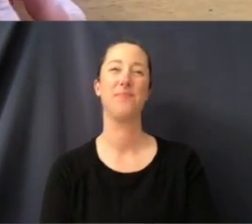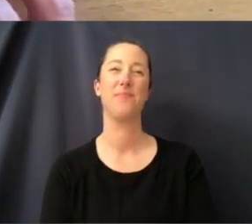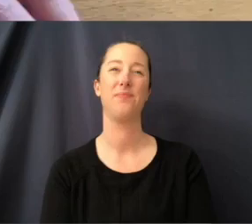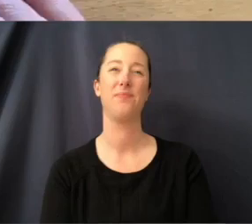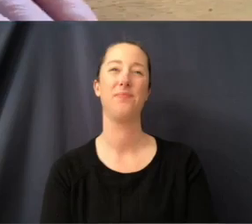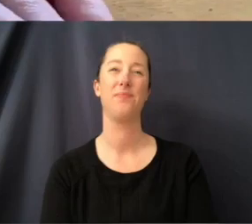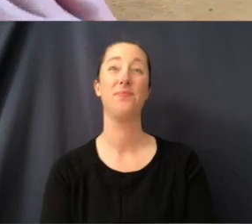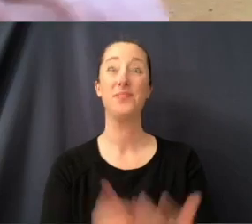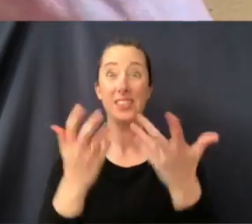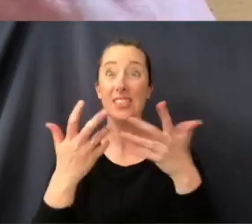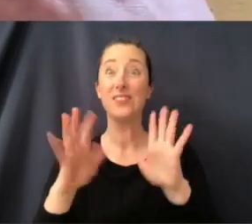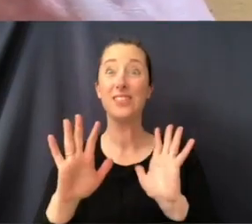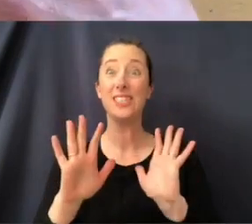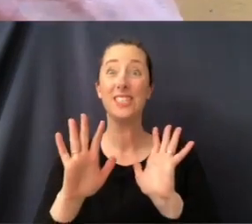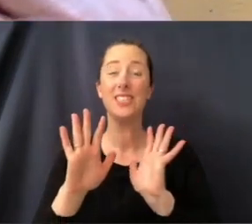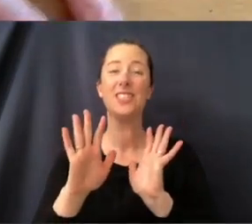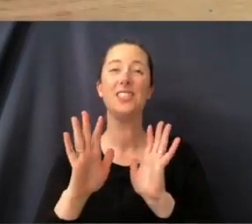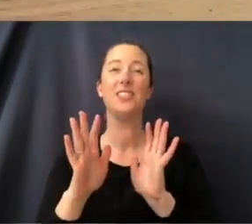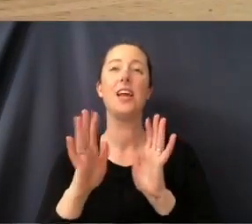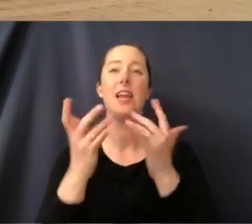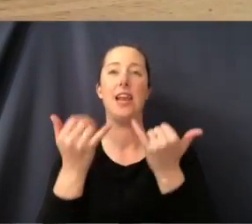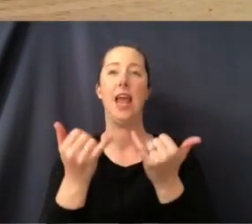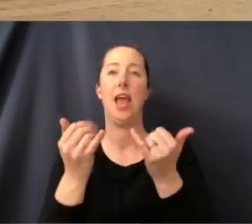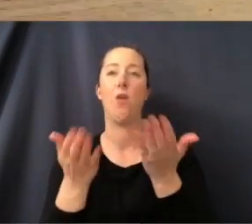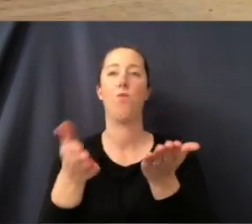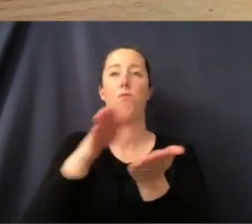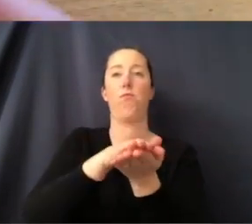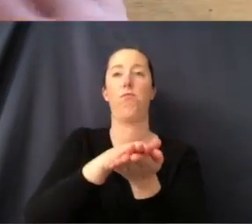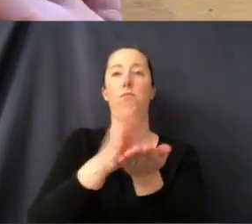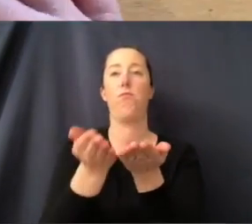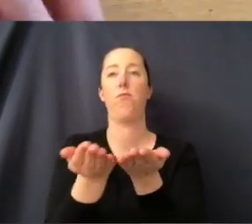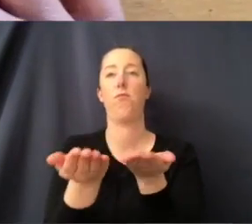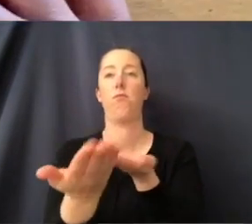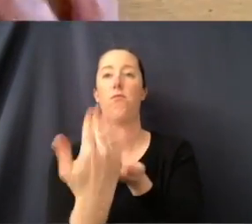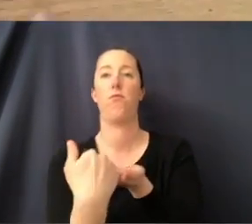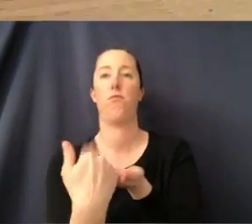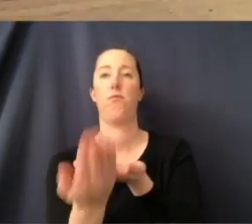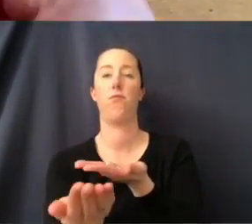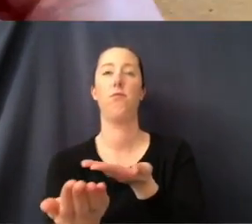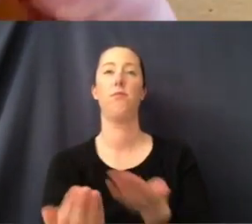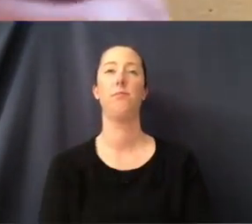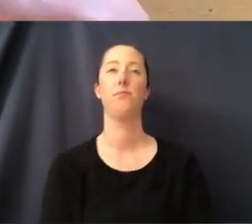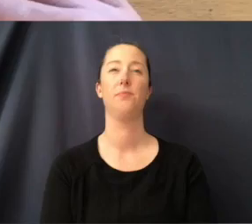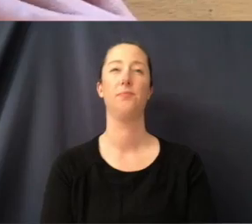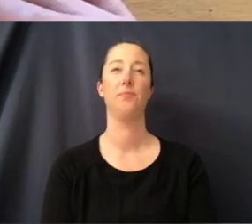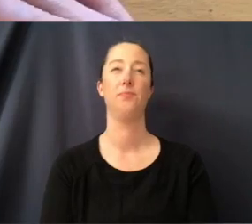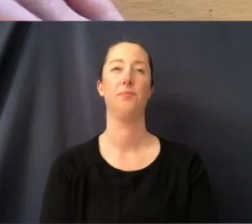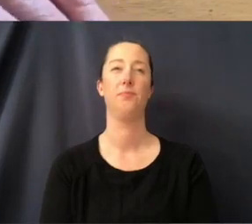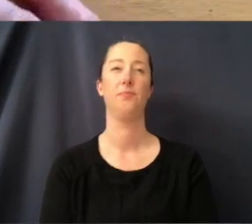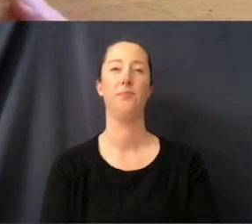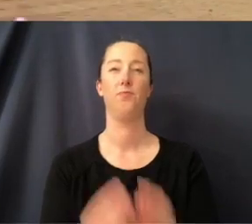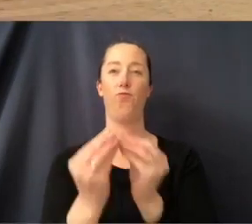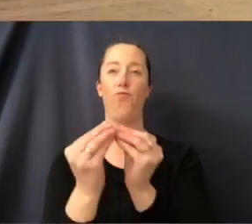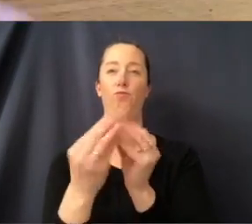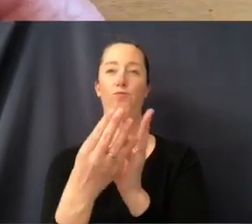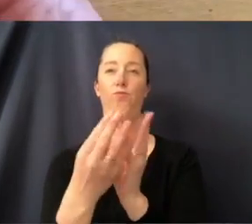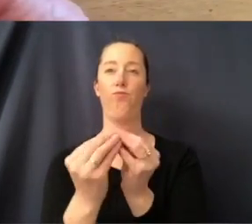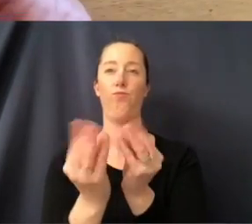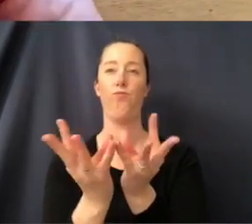Now the fortune teller is done. Just a matter of folding it in half and popping out the corners so you can actually use